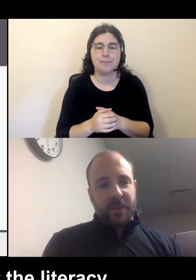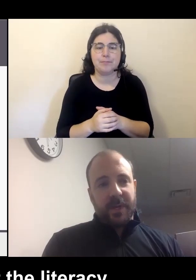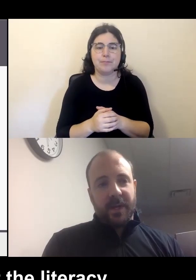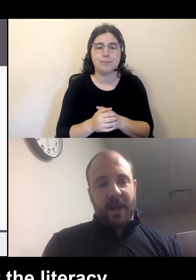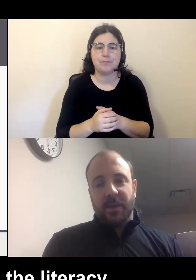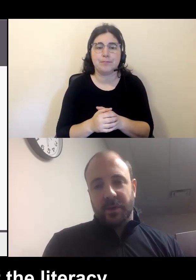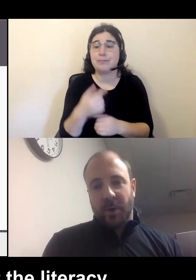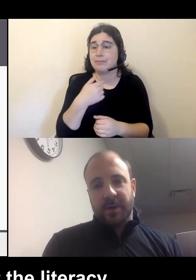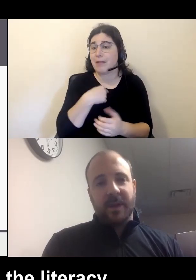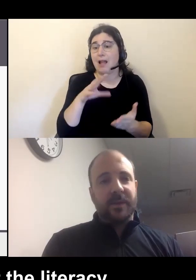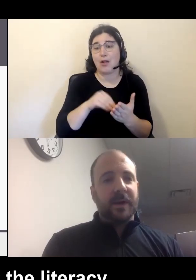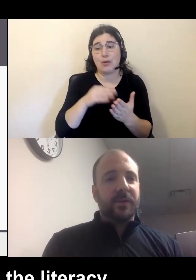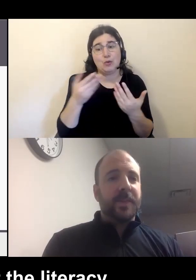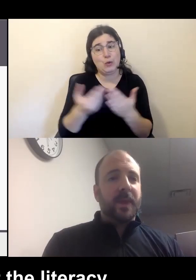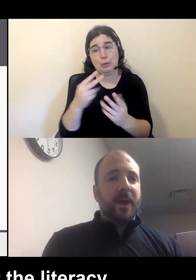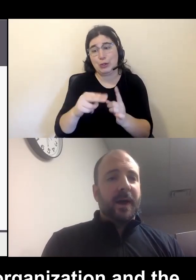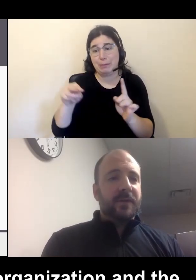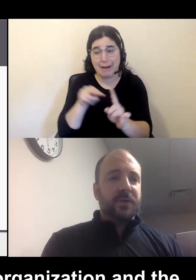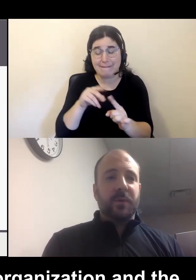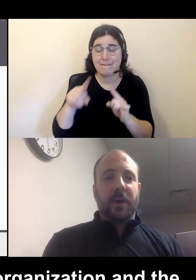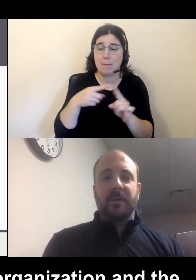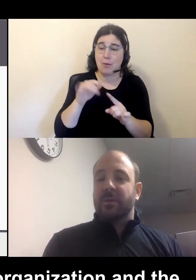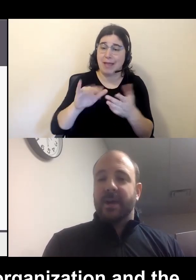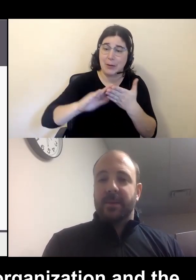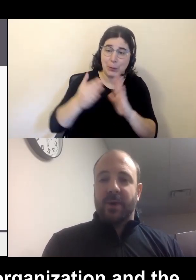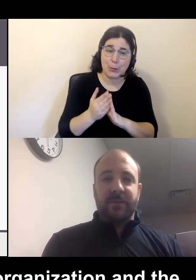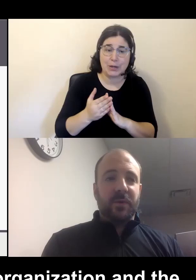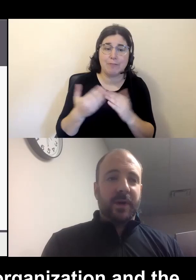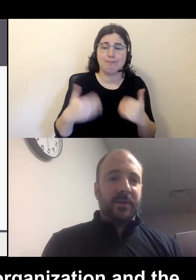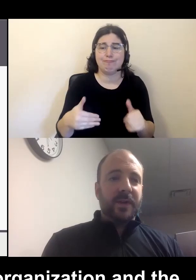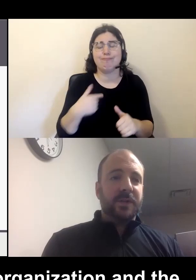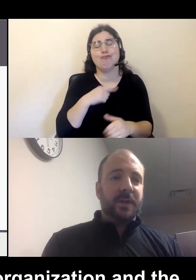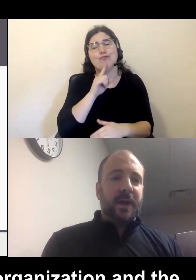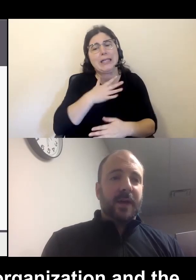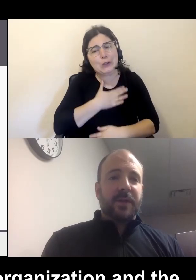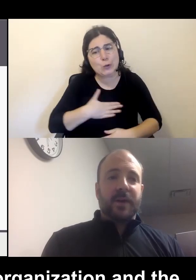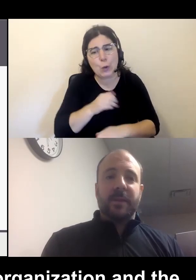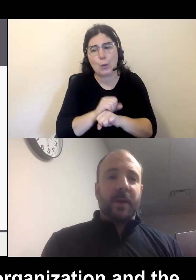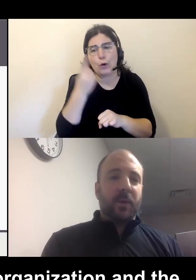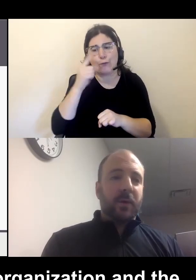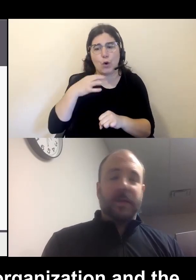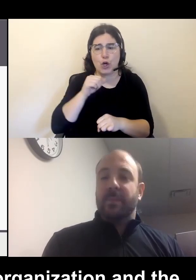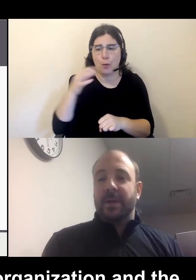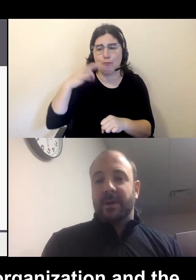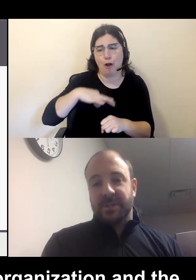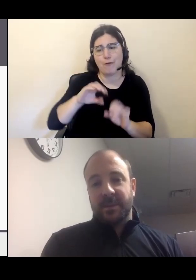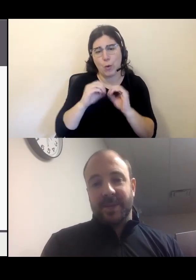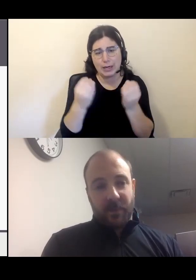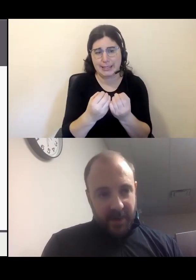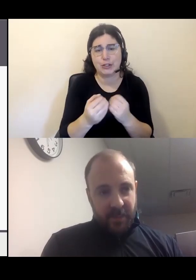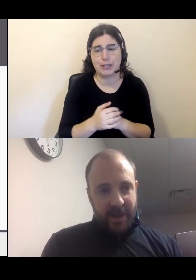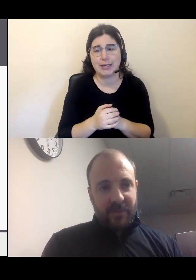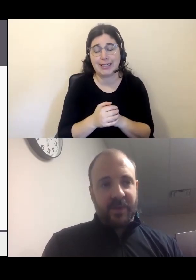literacy community and the good work that it does. I have enjoyed working for a nonprofit organization, and the thought that my work will have been of